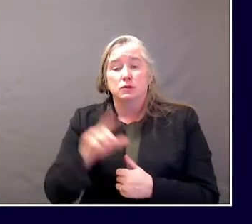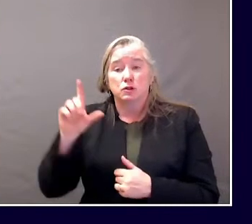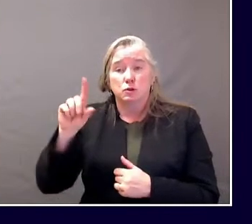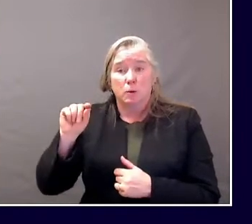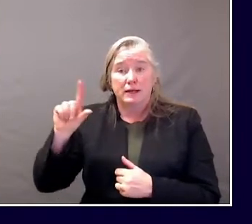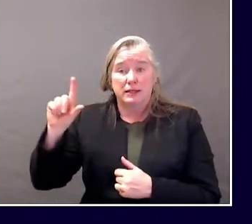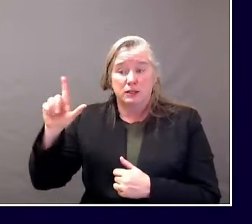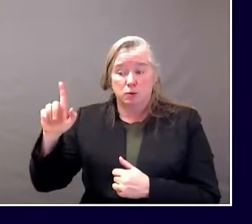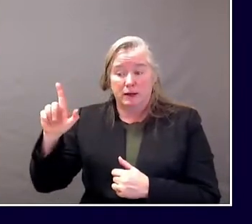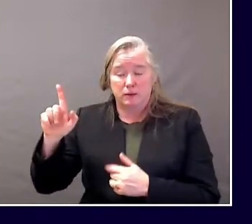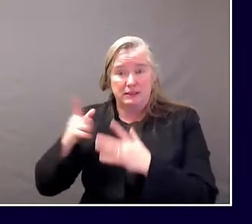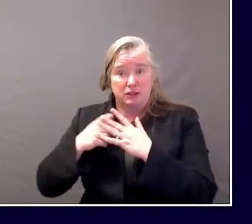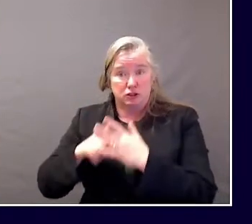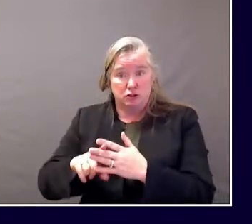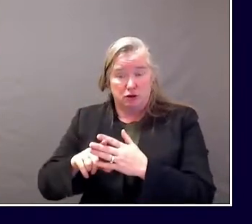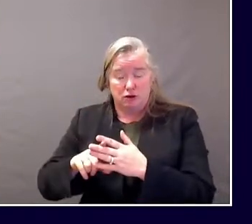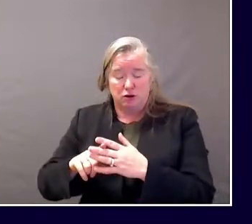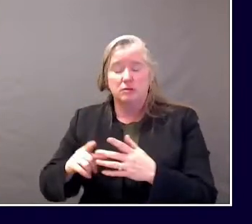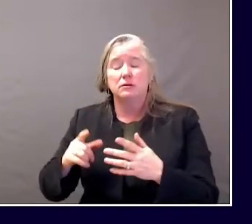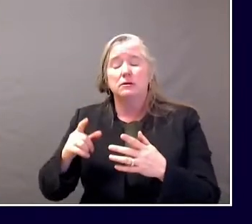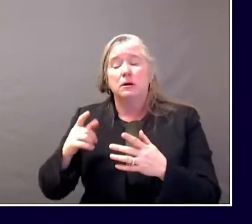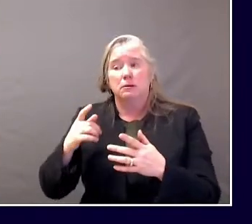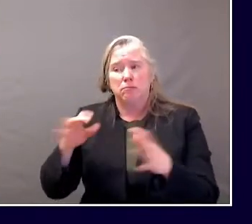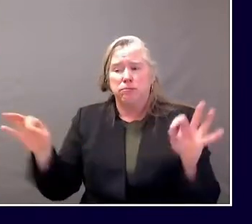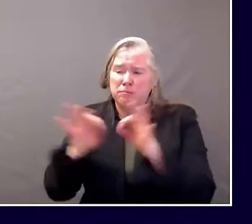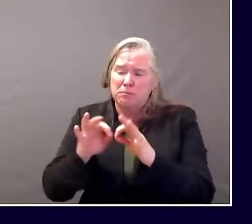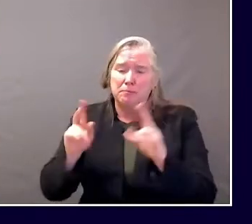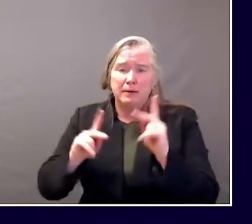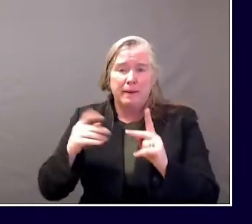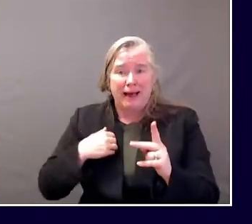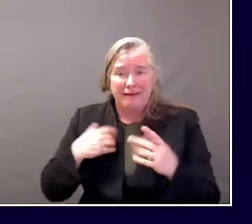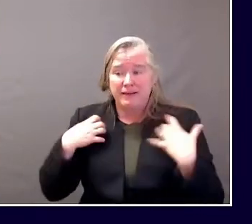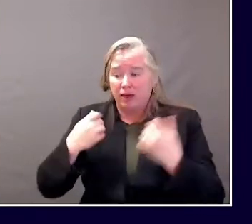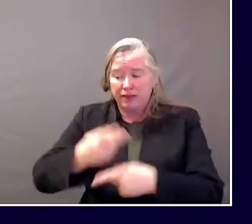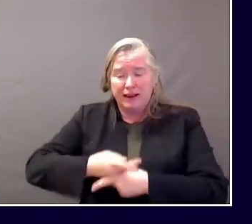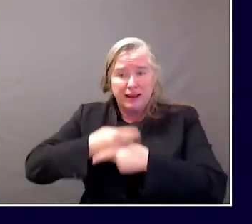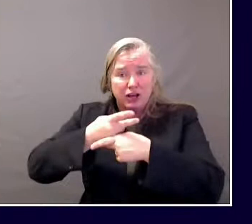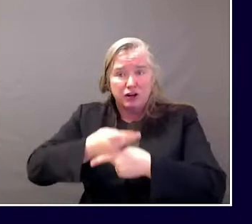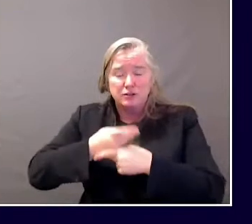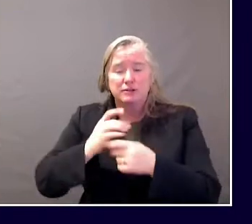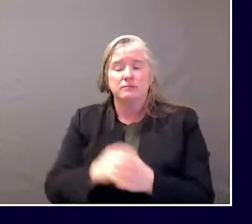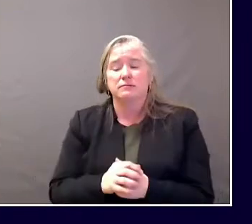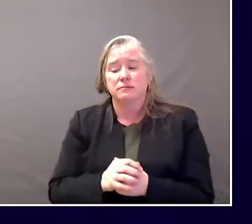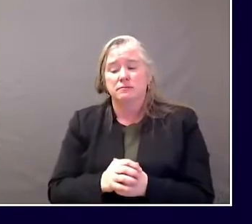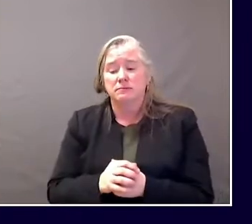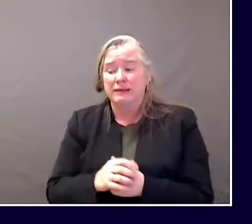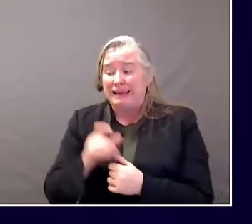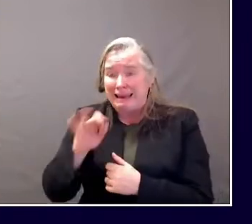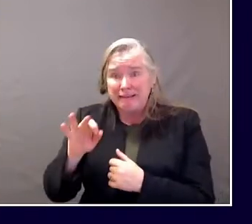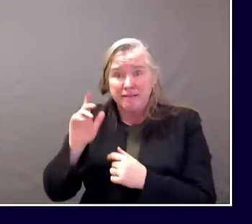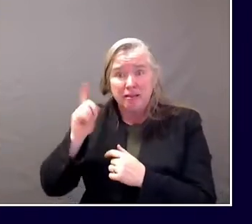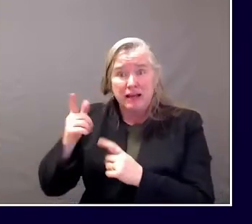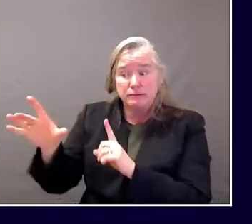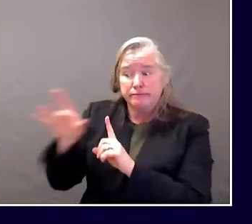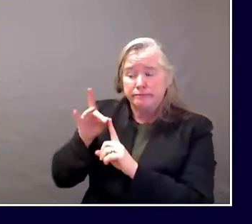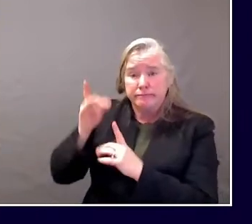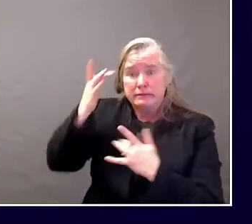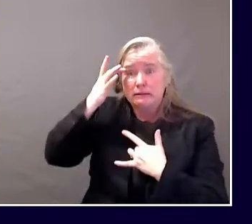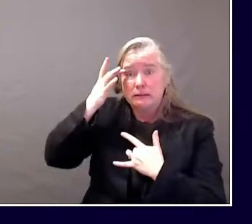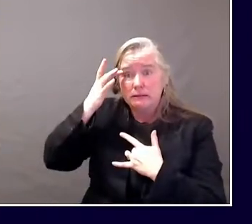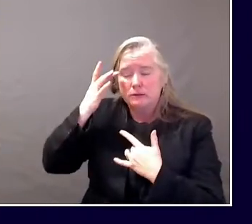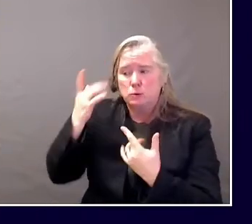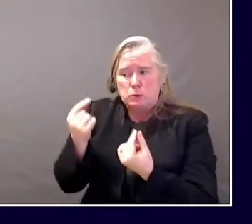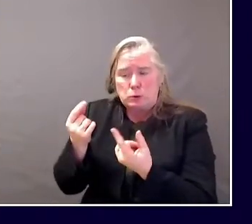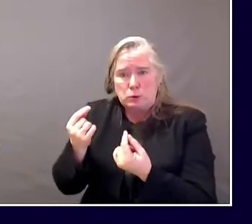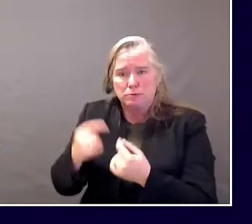have coverage, not just for the vaccine, but also for potentially getting COVID-19, or if there's been challenges getting